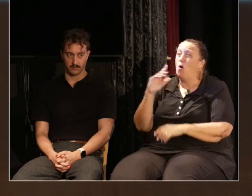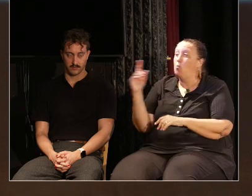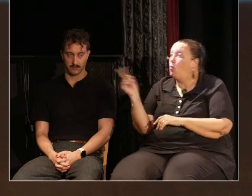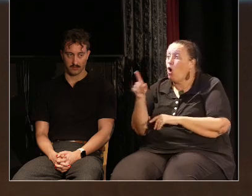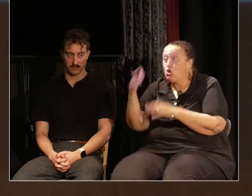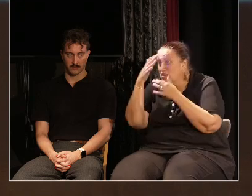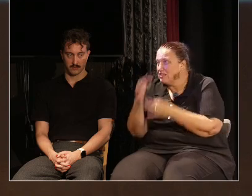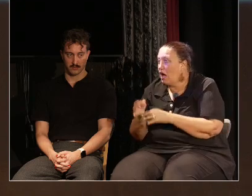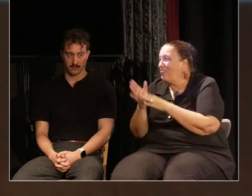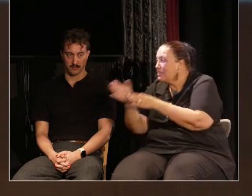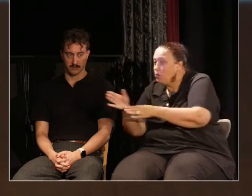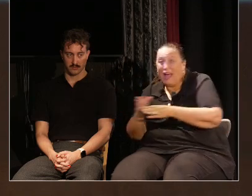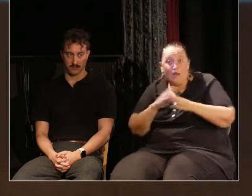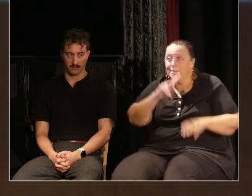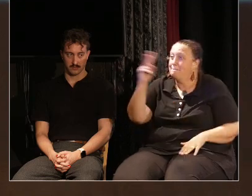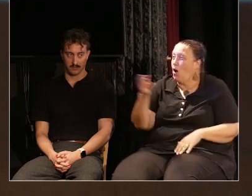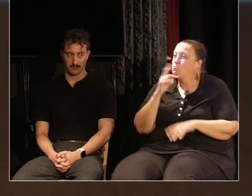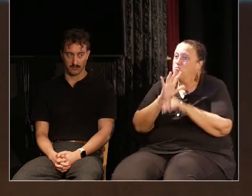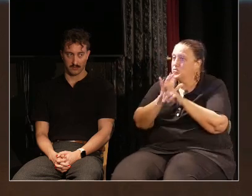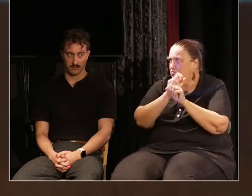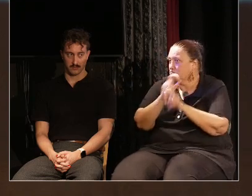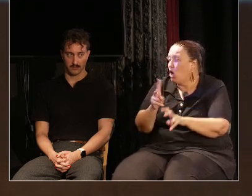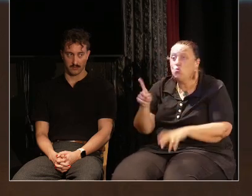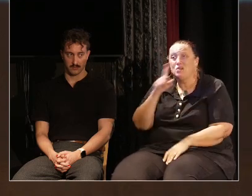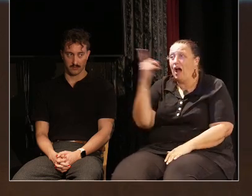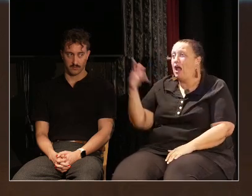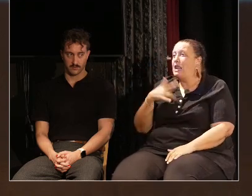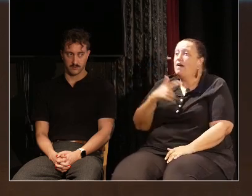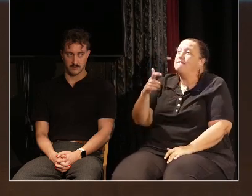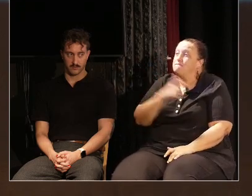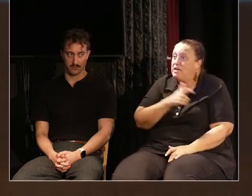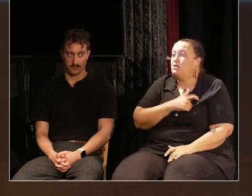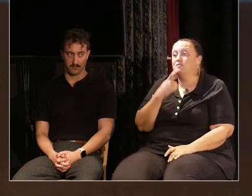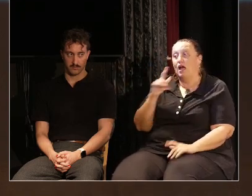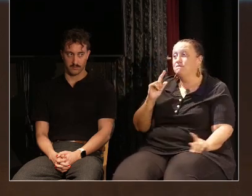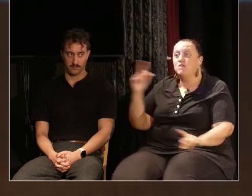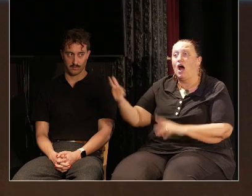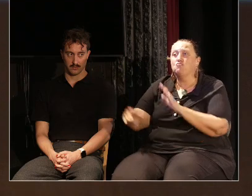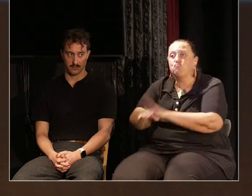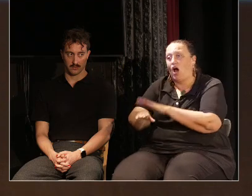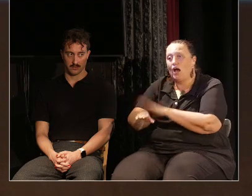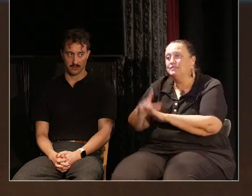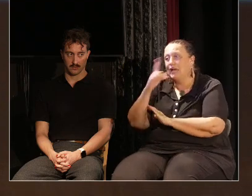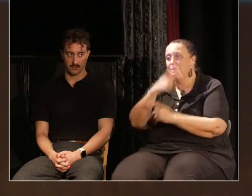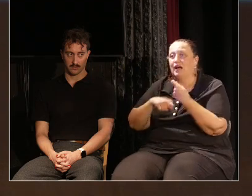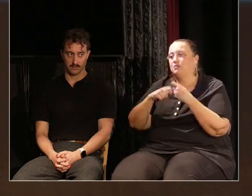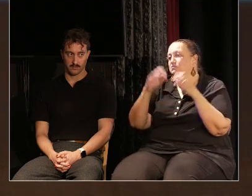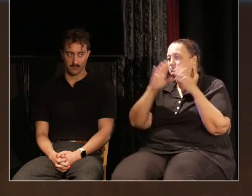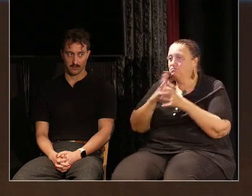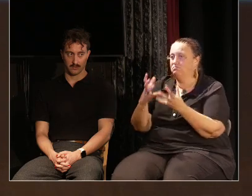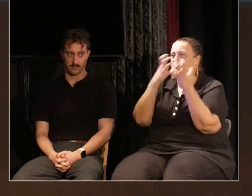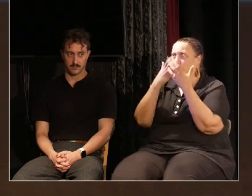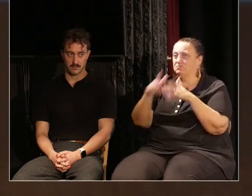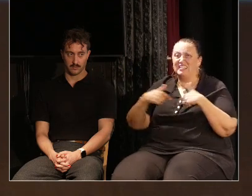the fear that the far right might get unhappy at us. I think we've all managed to survive through our lives despite that so